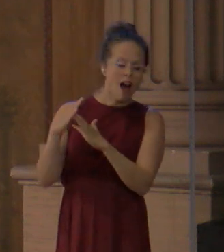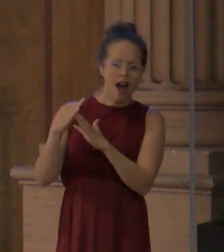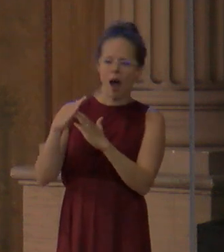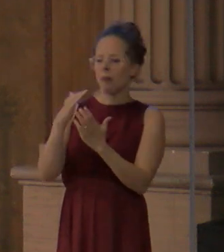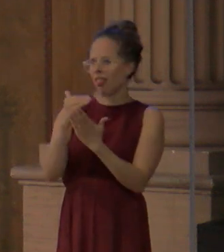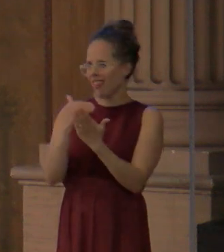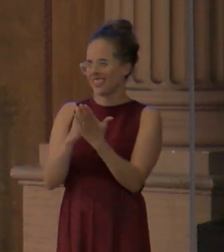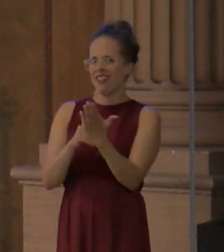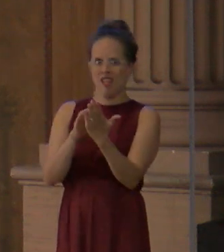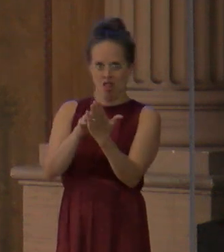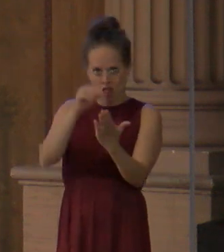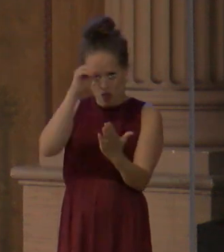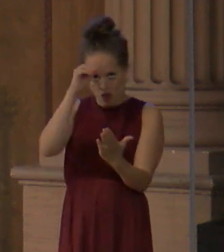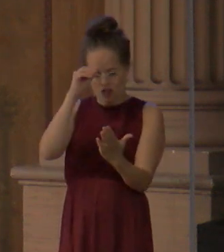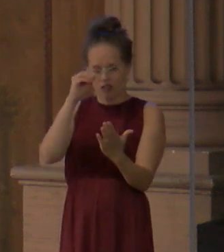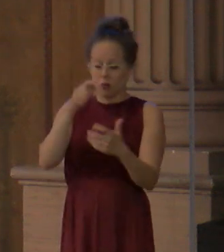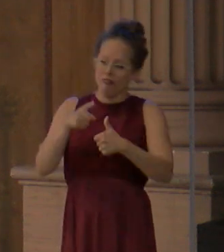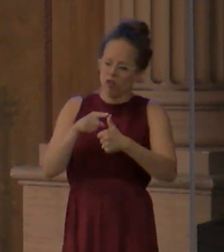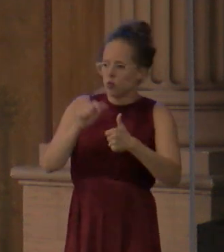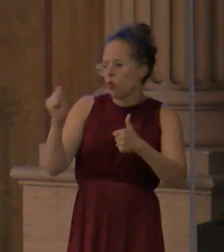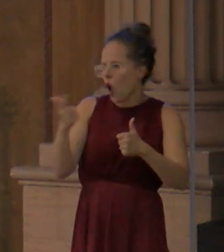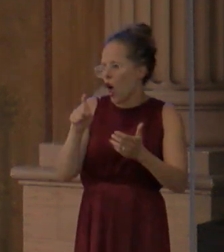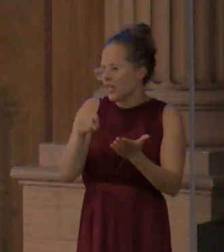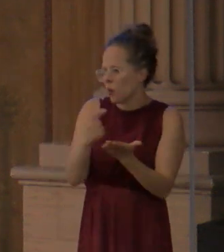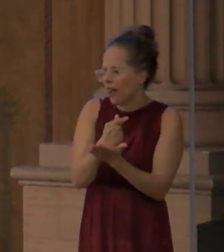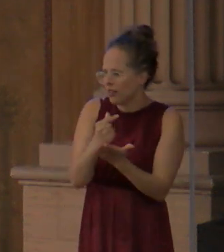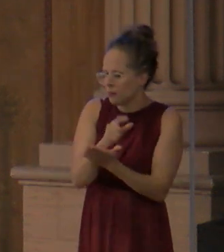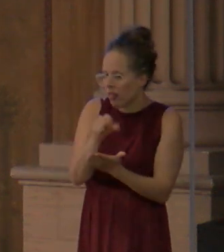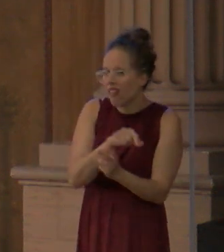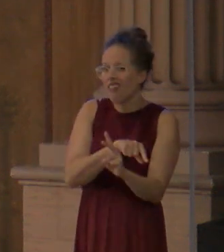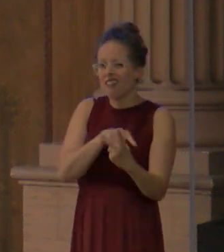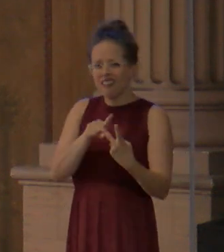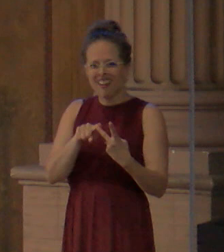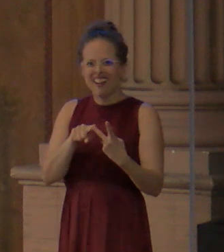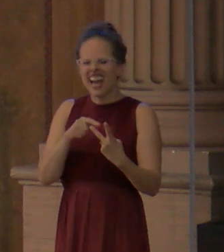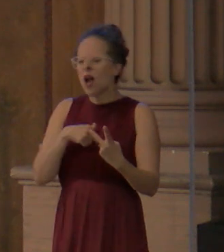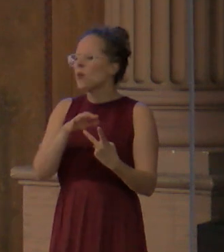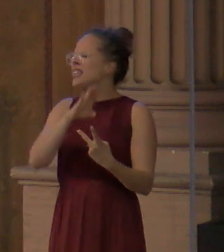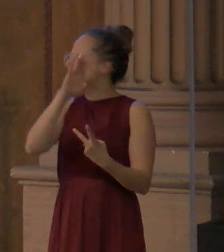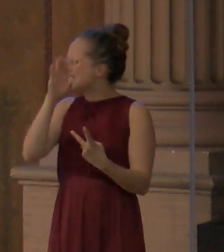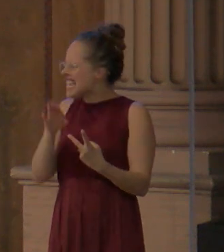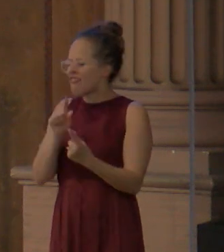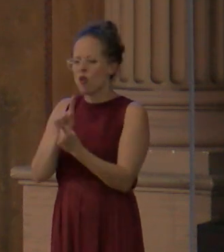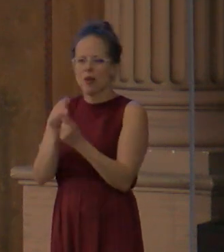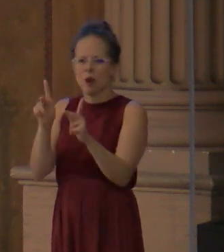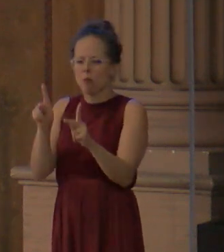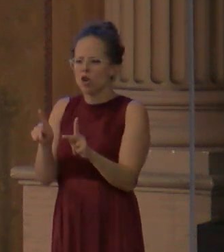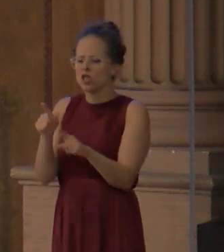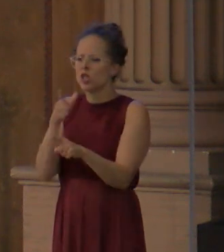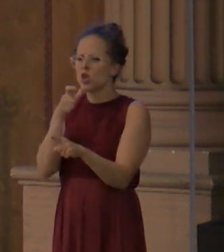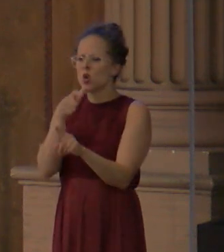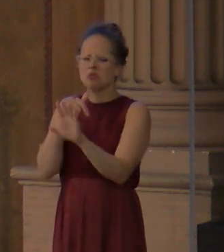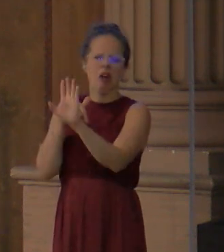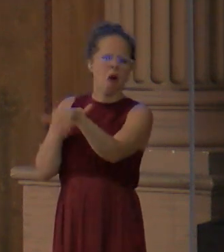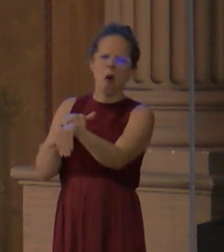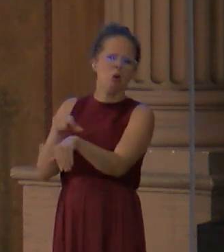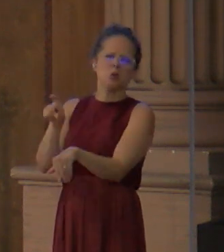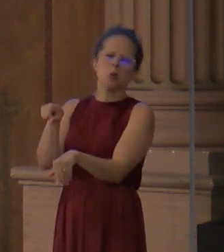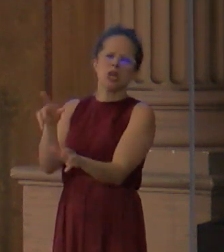and foremost, everybody needs the gospel, but I'll never meet someone that doesn't need some kind of encouragement in some